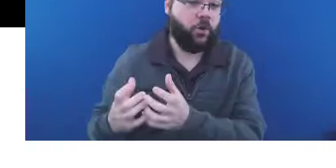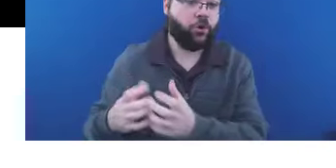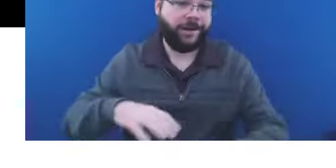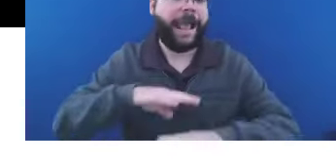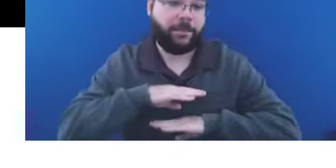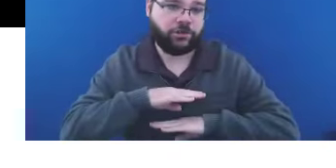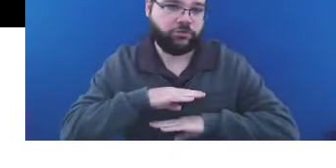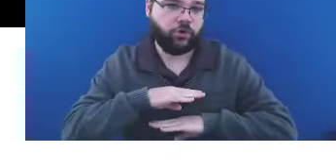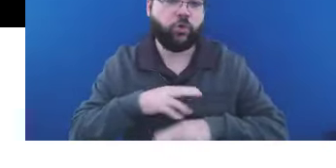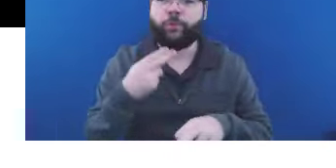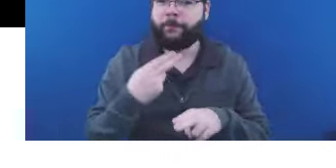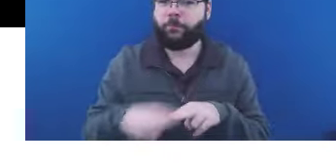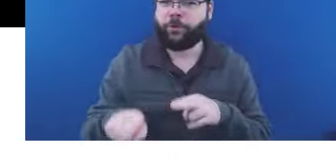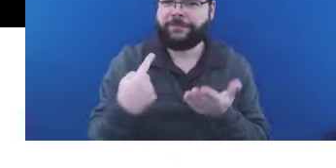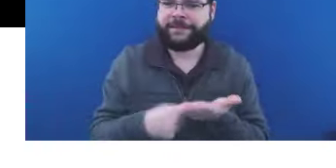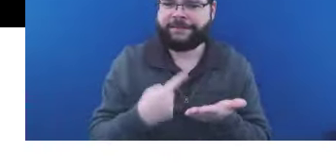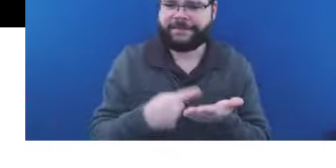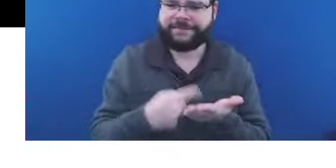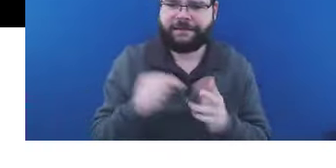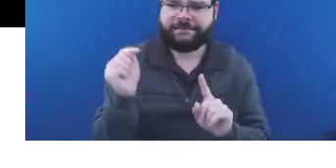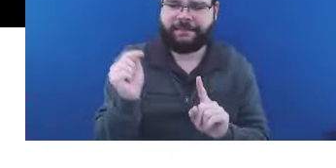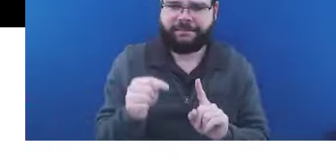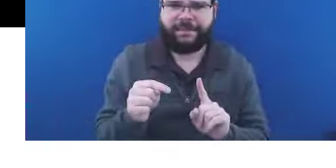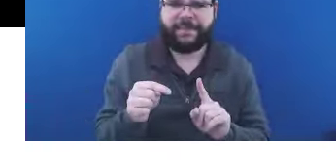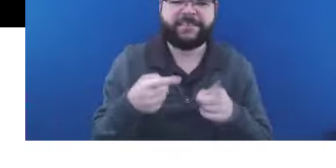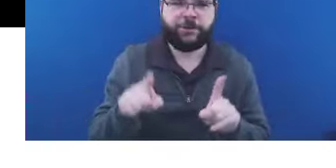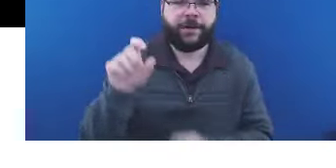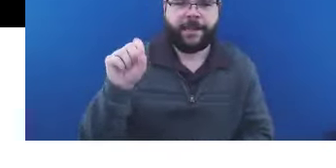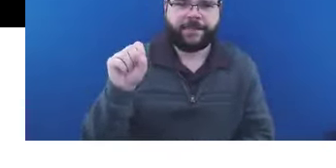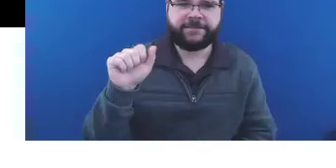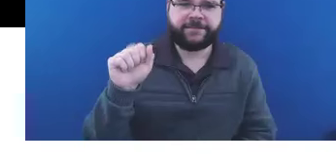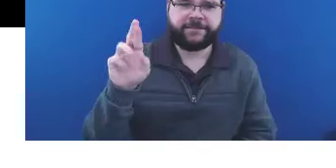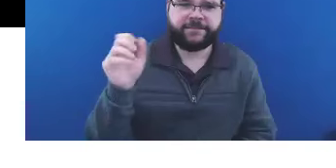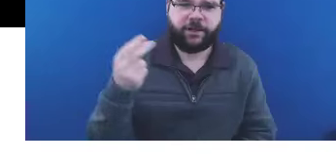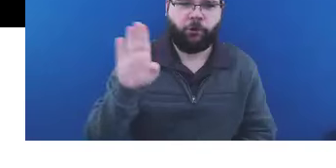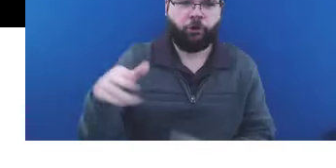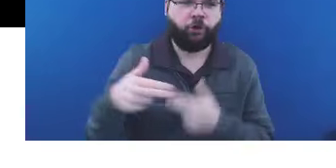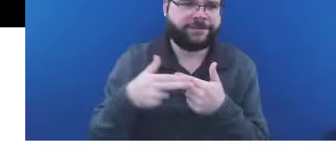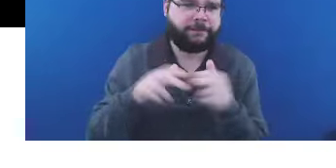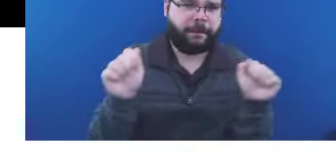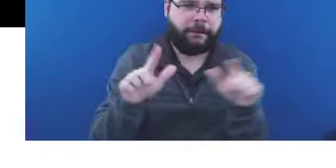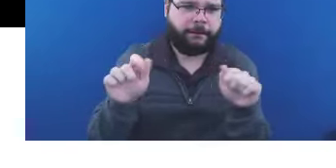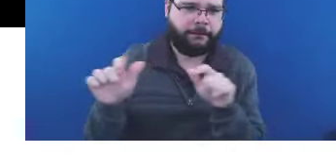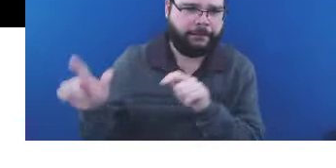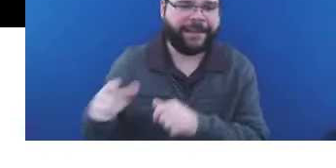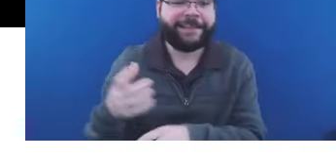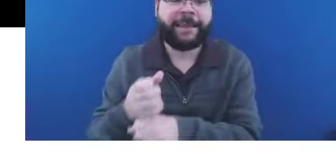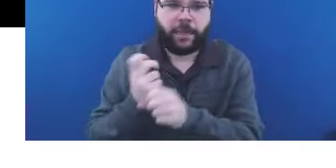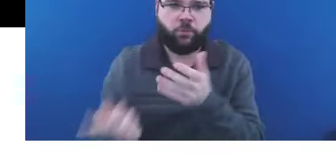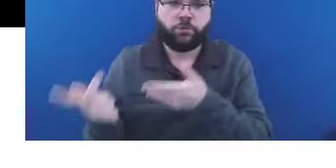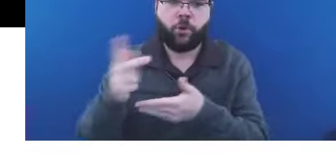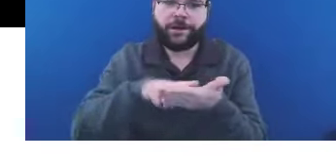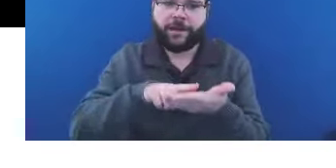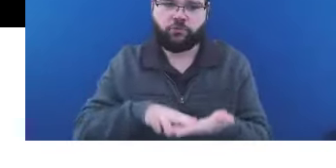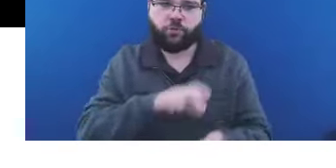eligible. We briefly talked about this in Sarah's slides. They receive priority enrollment.